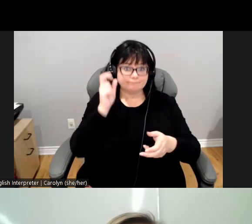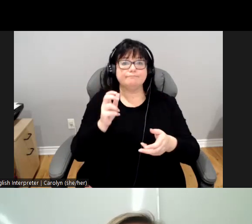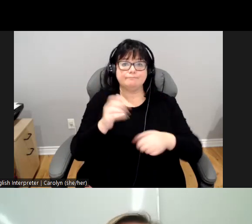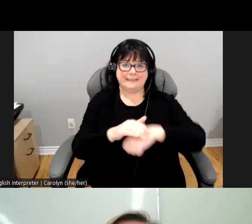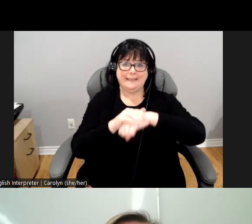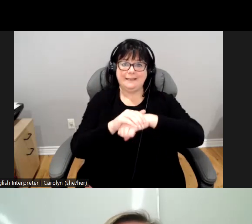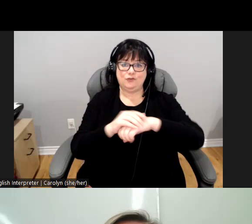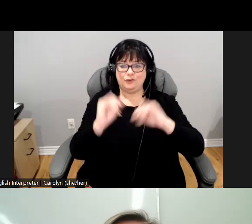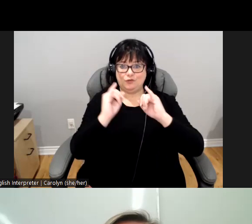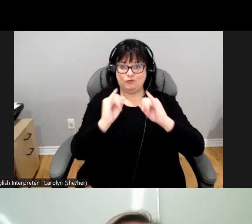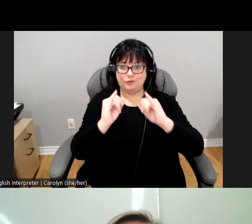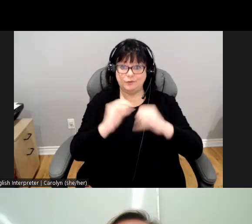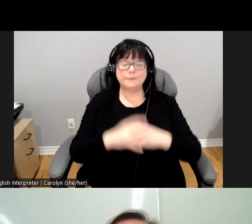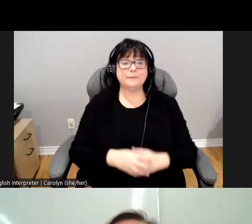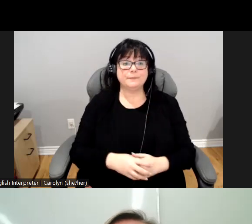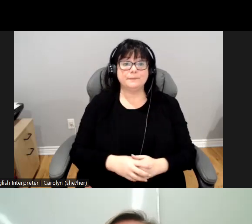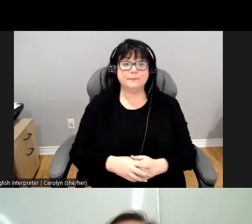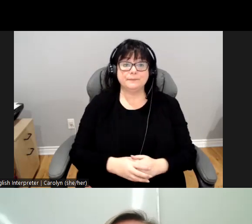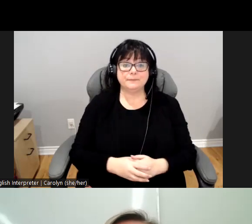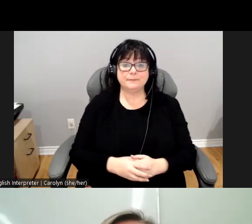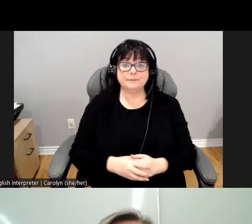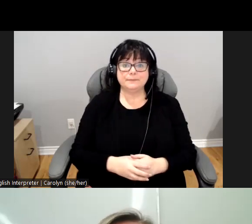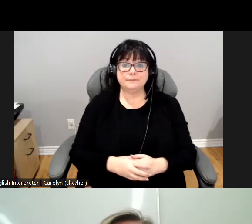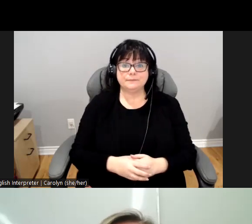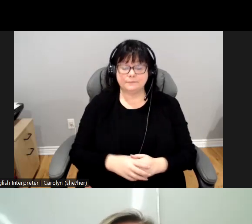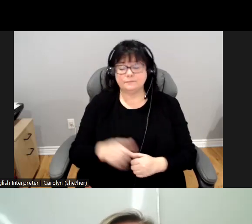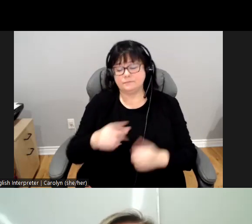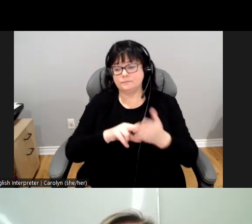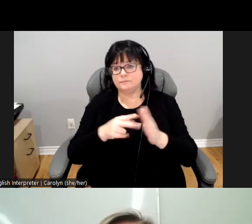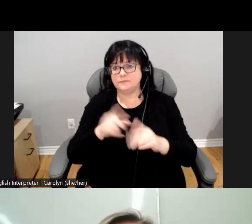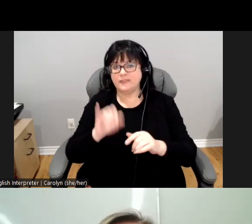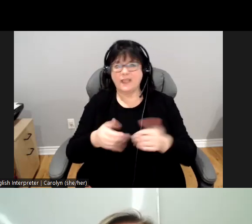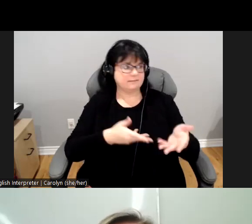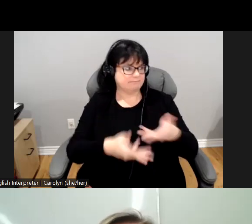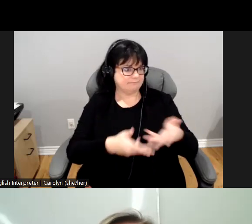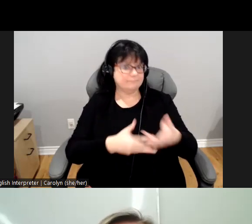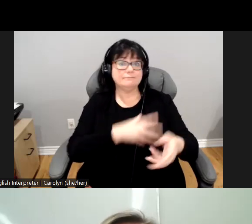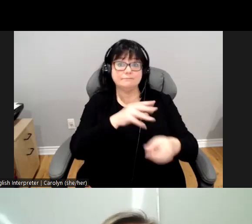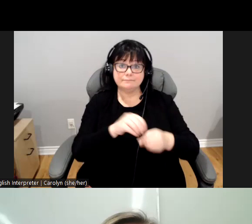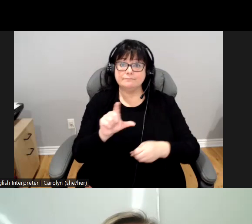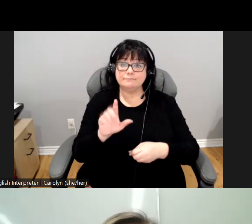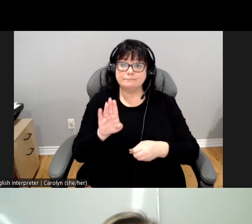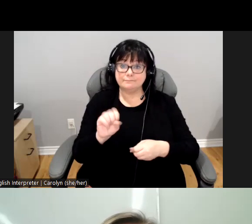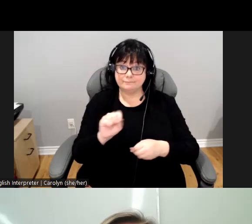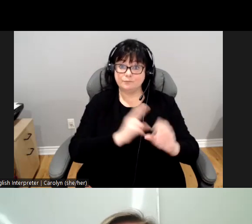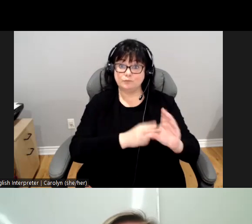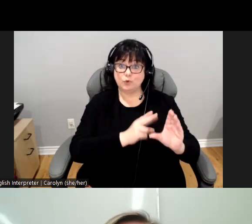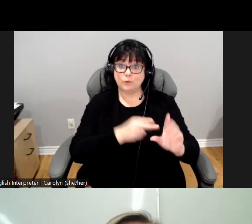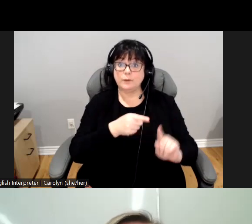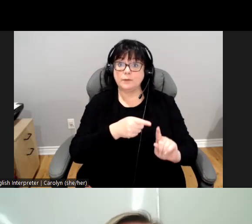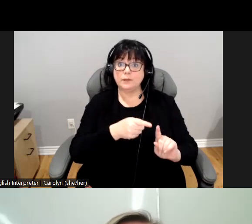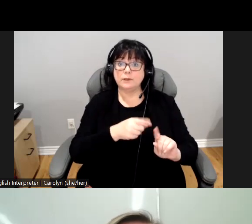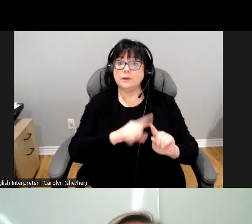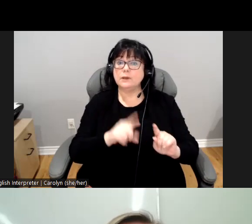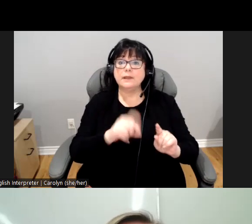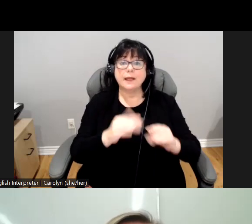participate in LBS programming. And that really opens up who can participate. And of